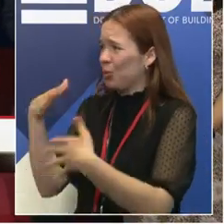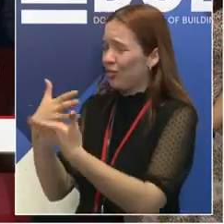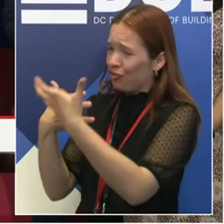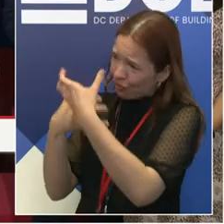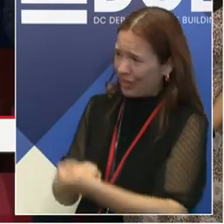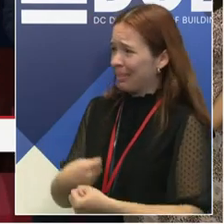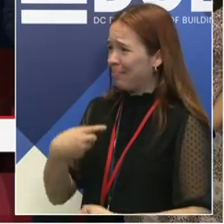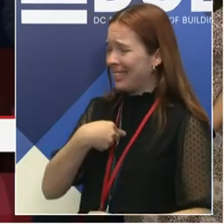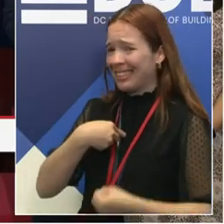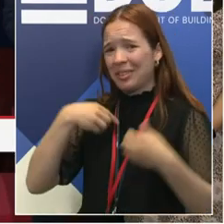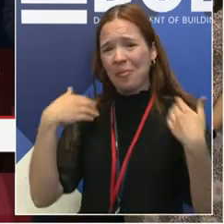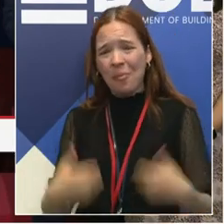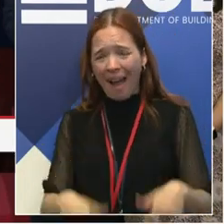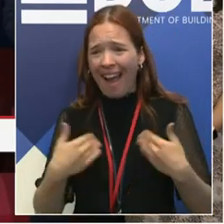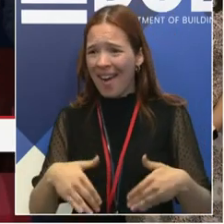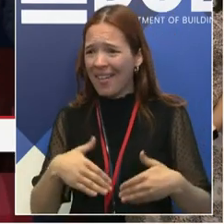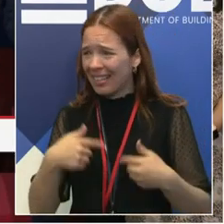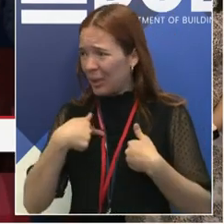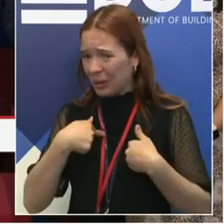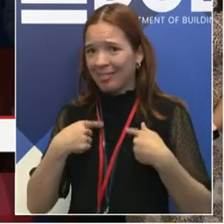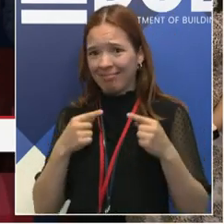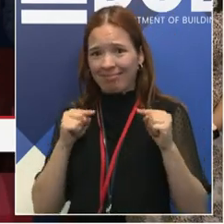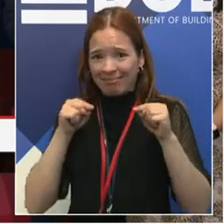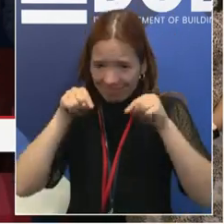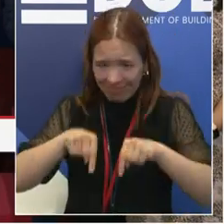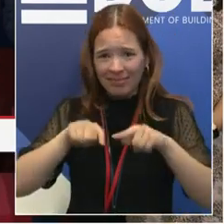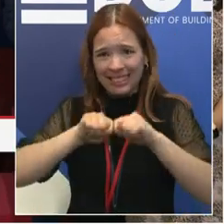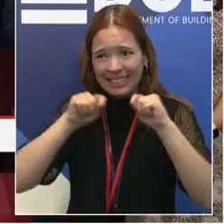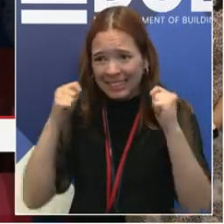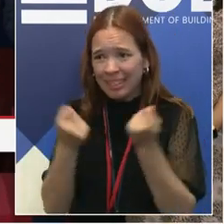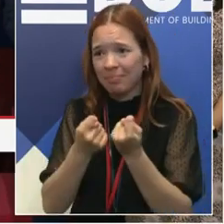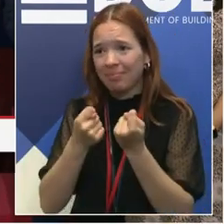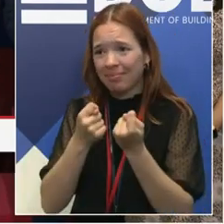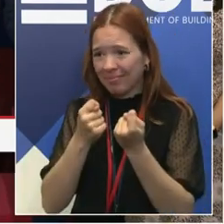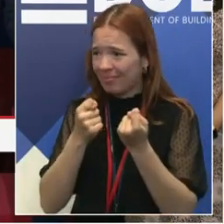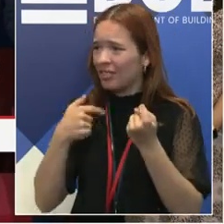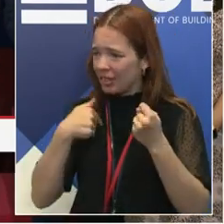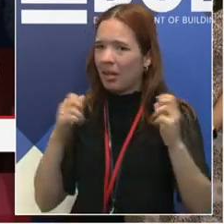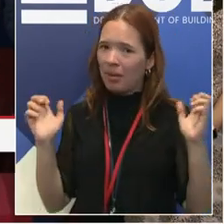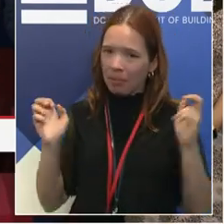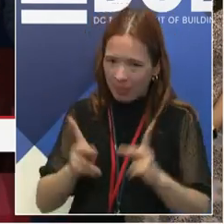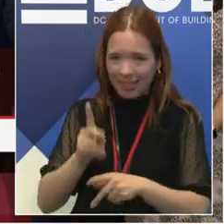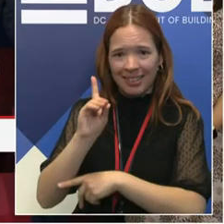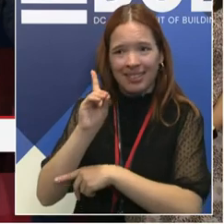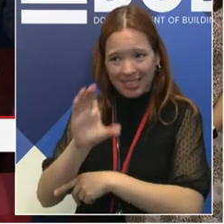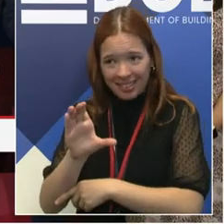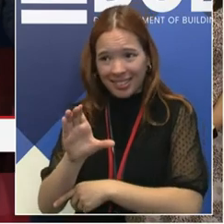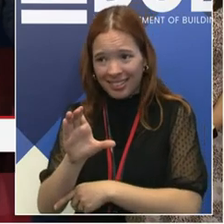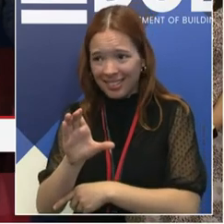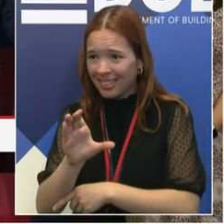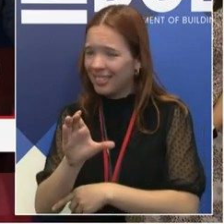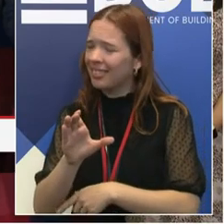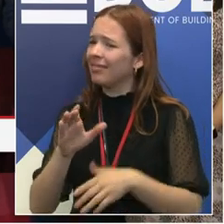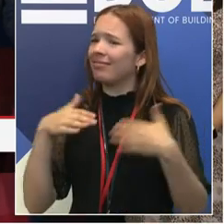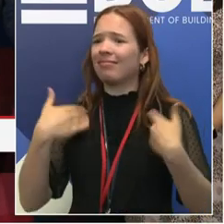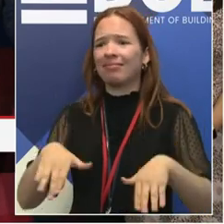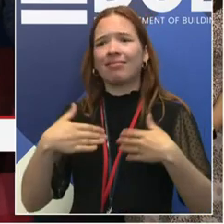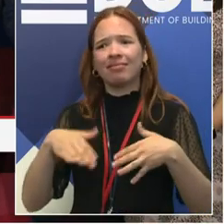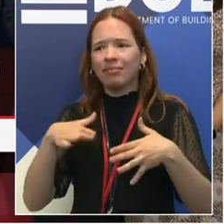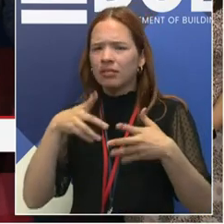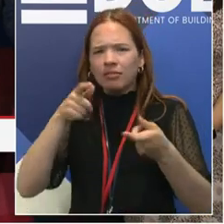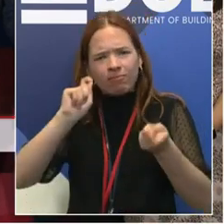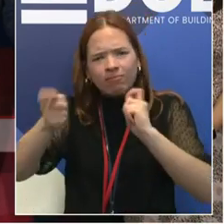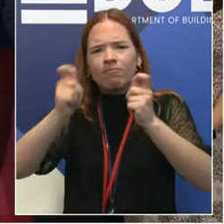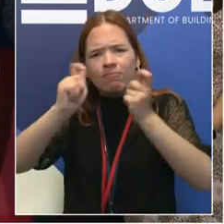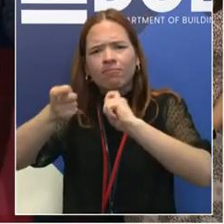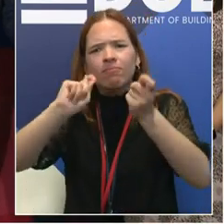of her team to help with DC's comeback and the continued transformation of DC and all of its communities.